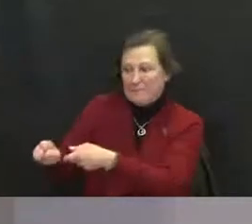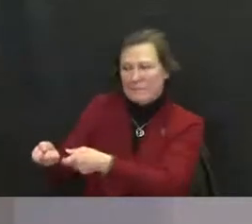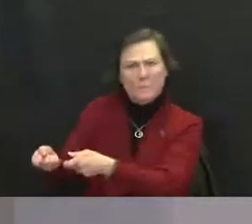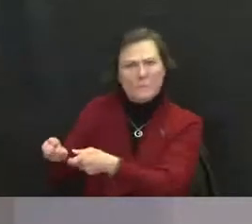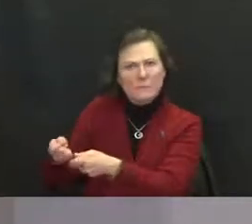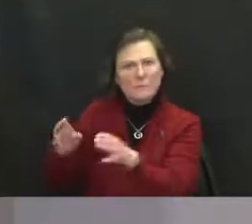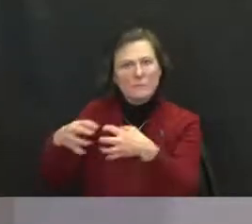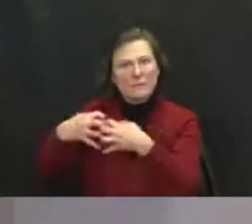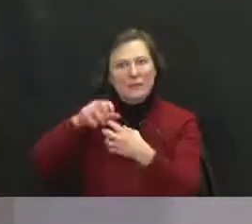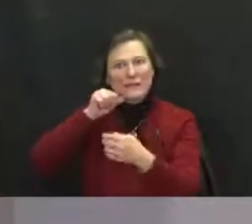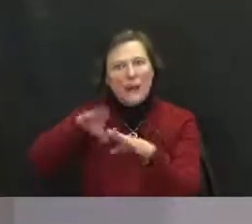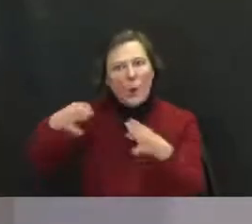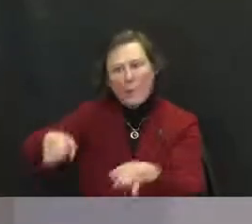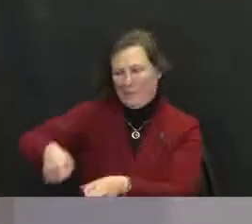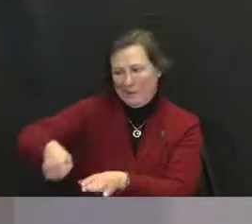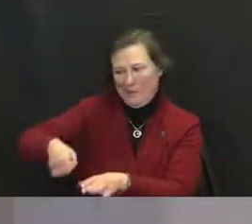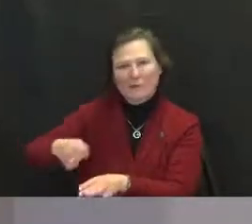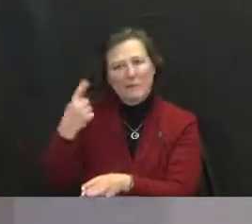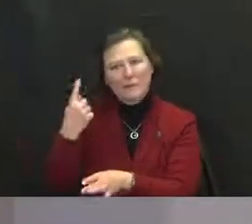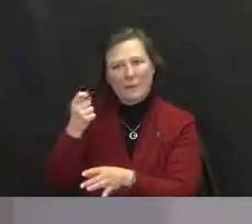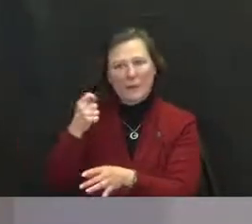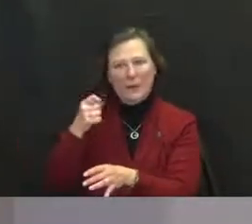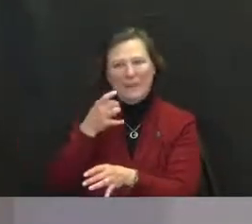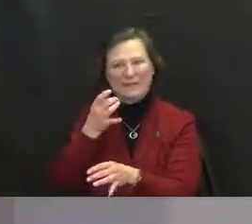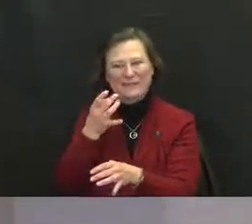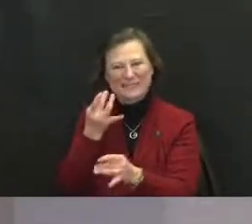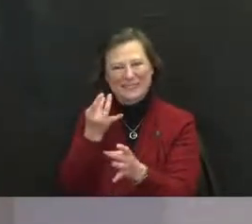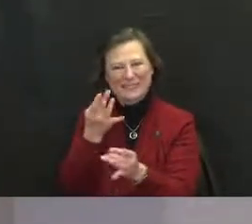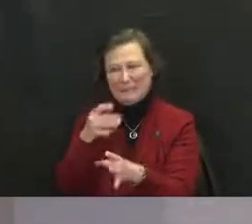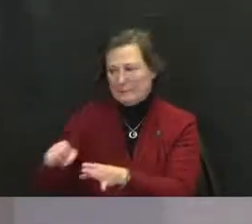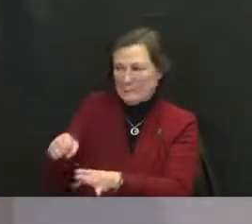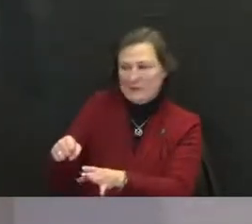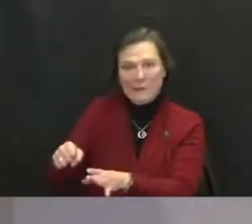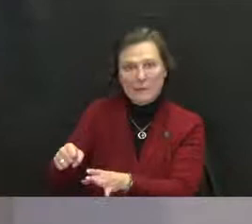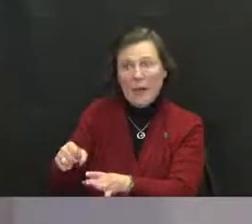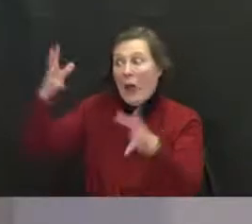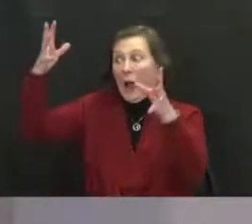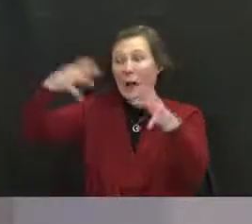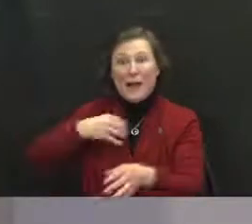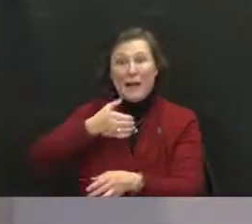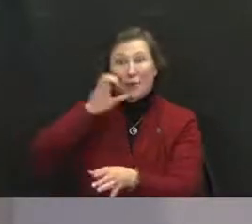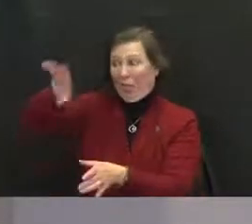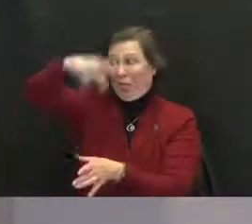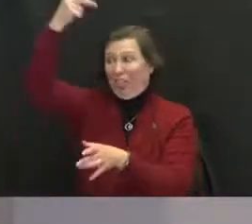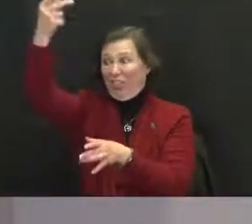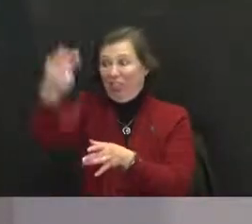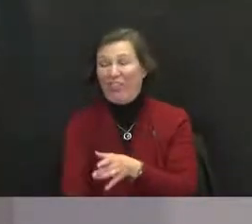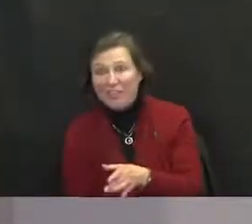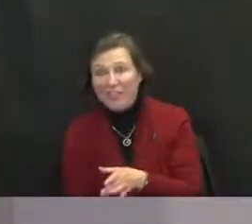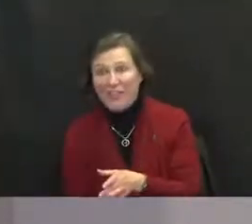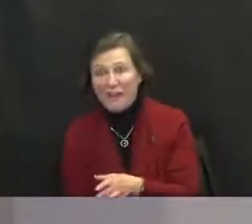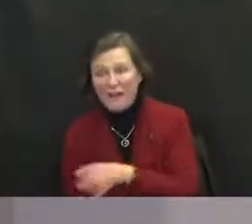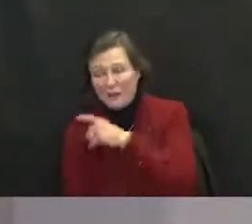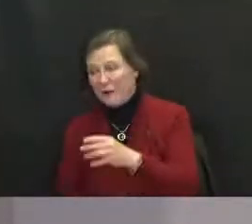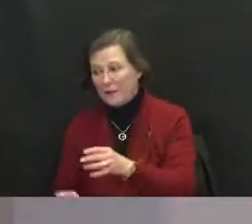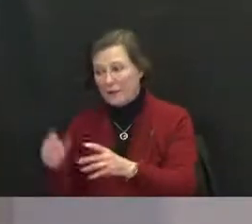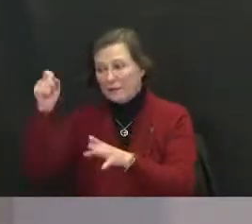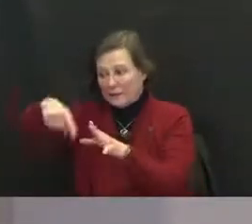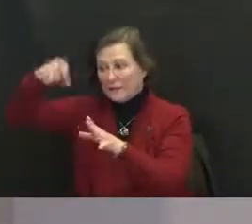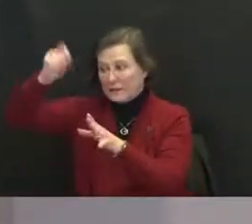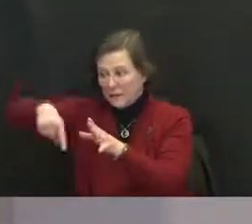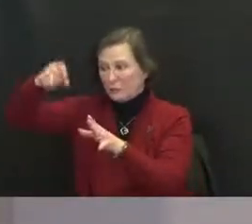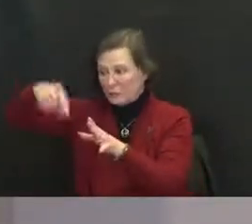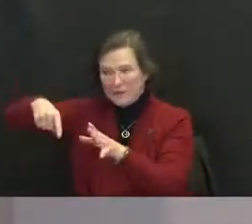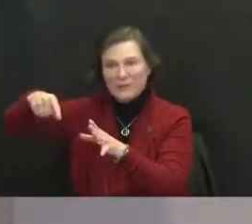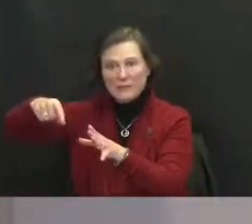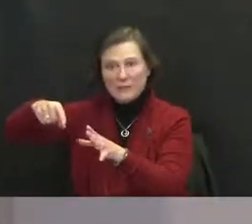open. The machine didn't open. You know, sometimes they get a little, so I pulled a little harder. My drink spilled. And then ka-ching, ka-ching,